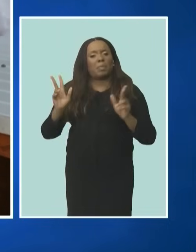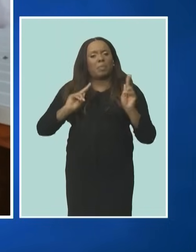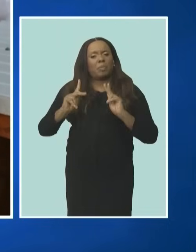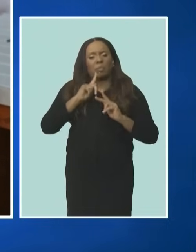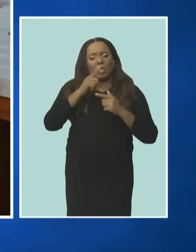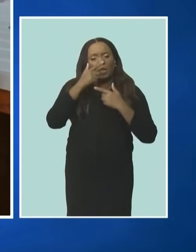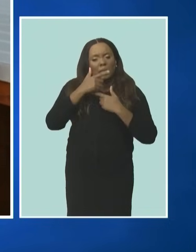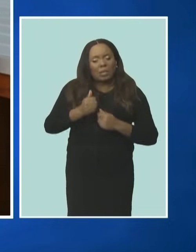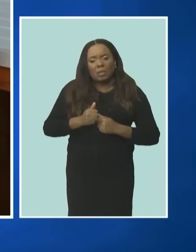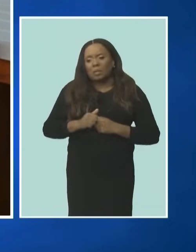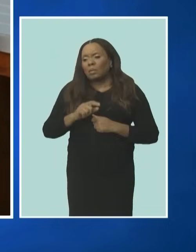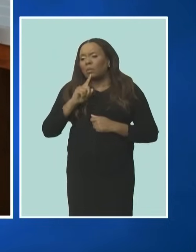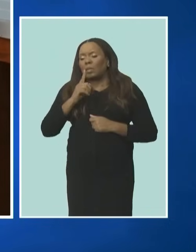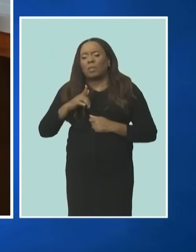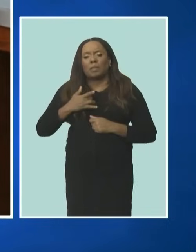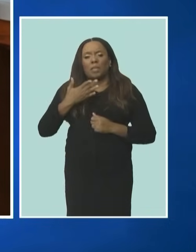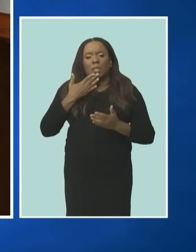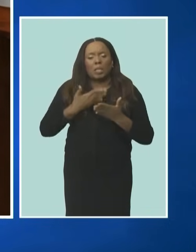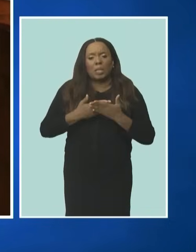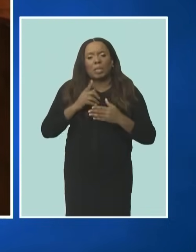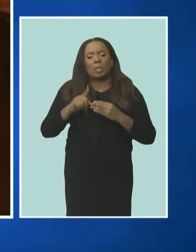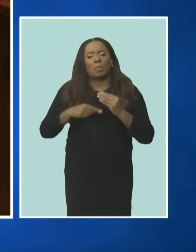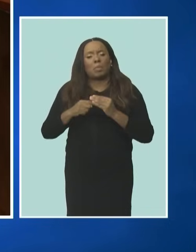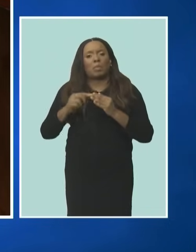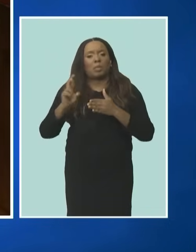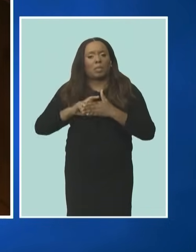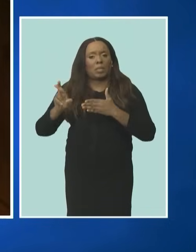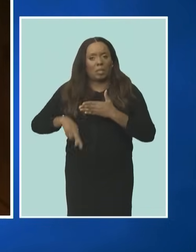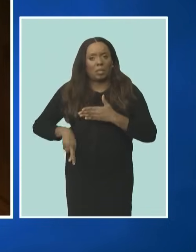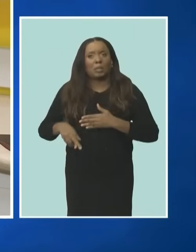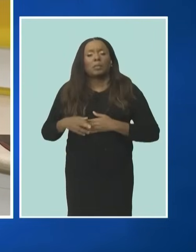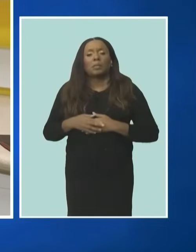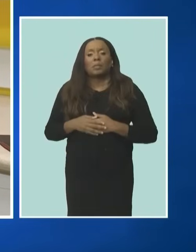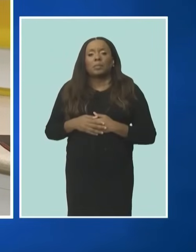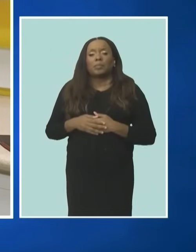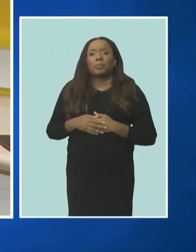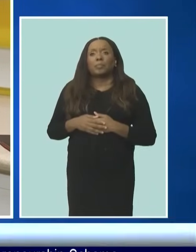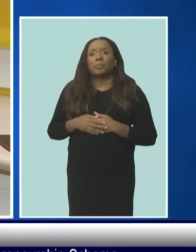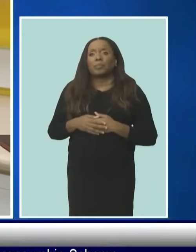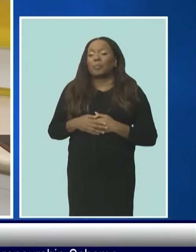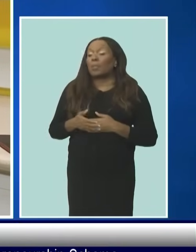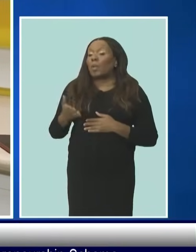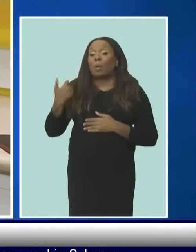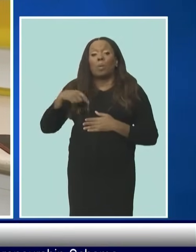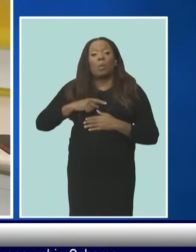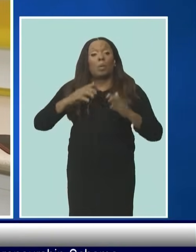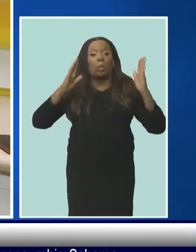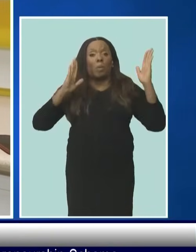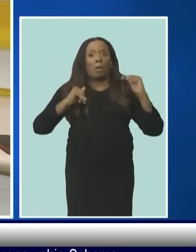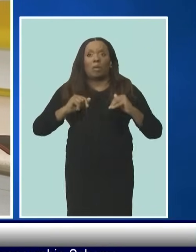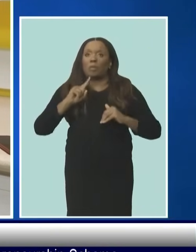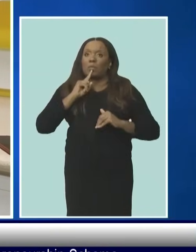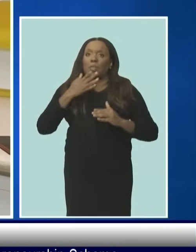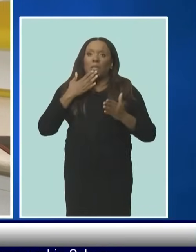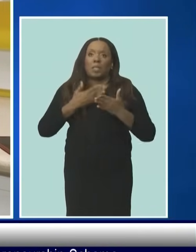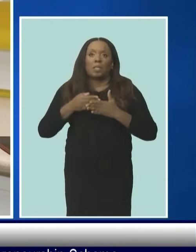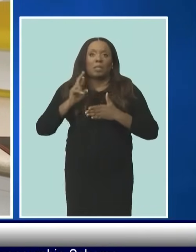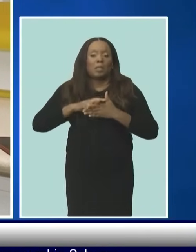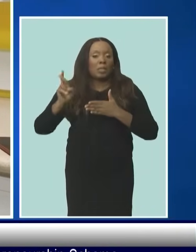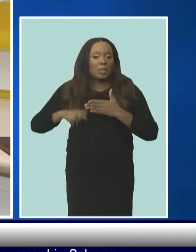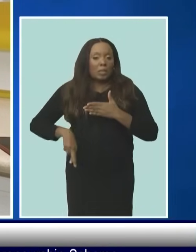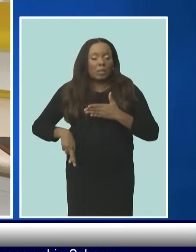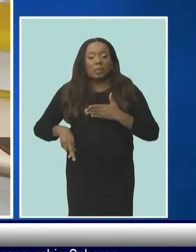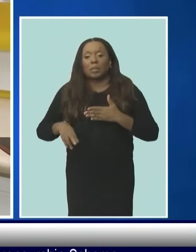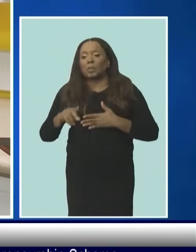by the program's results. The outcomes that we were hoping for and which were achieved was that really, we